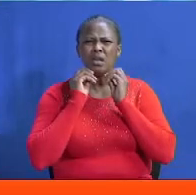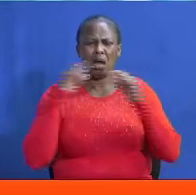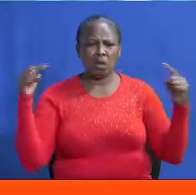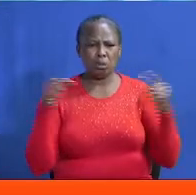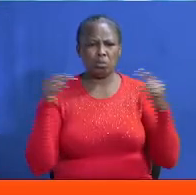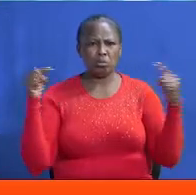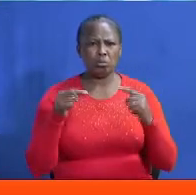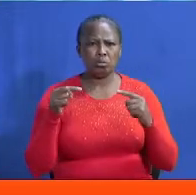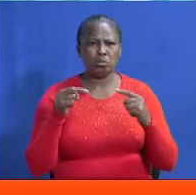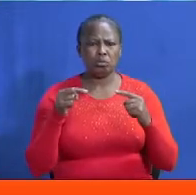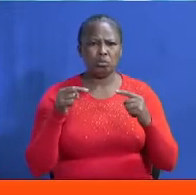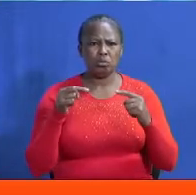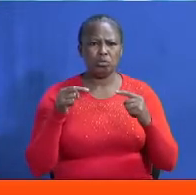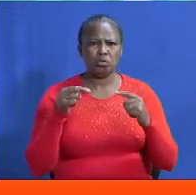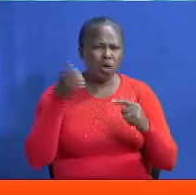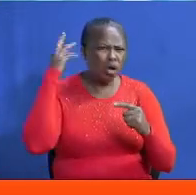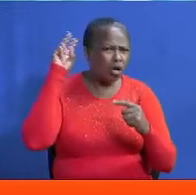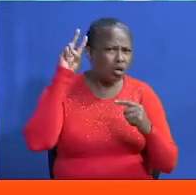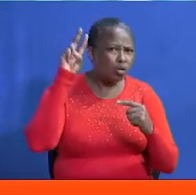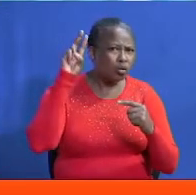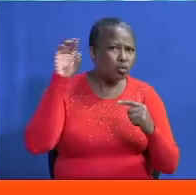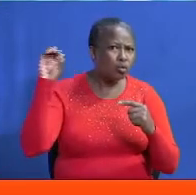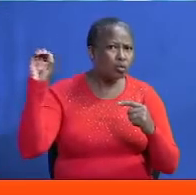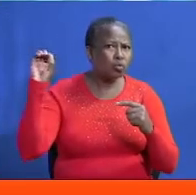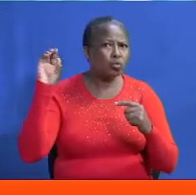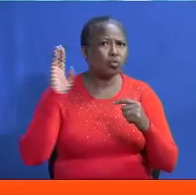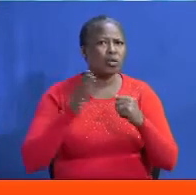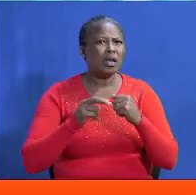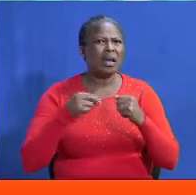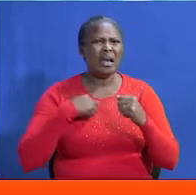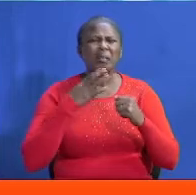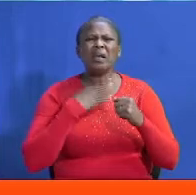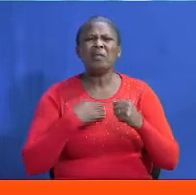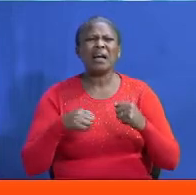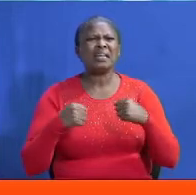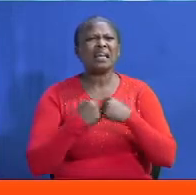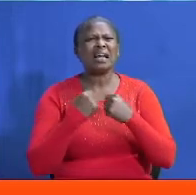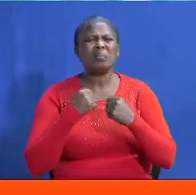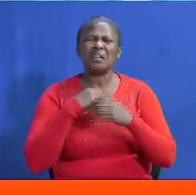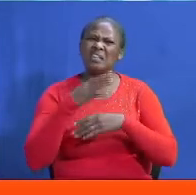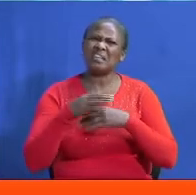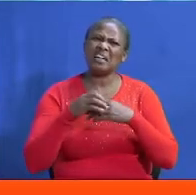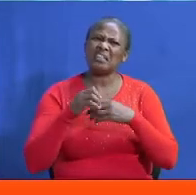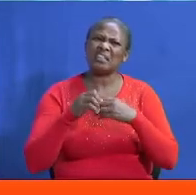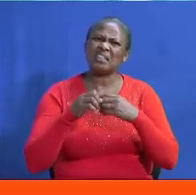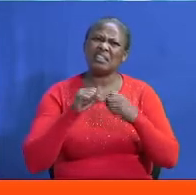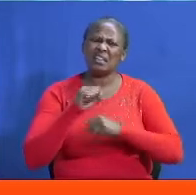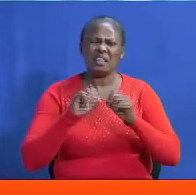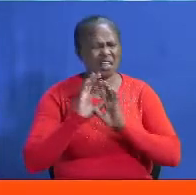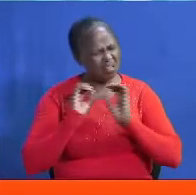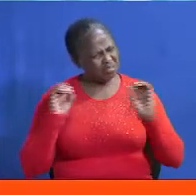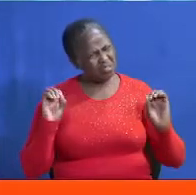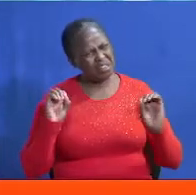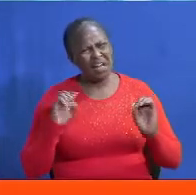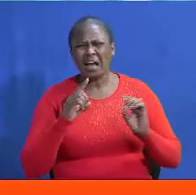Right. So it's something that I don't want it to happen next year. Right. And, you know, okay, one of the